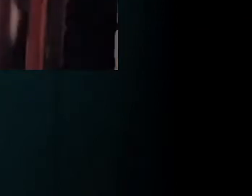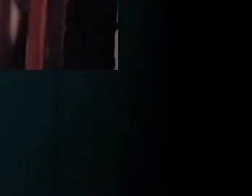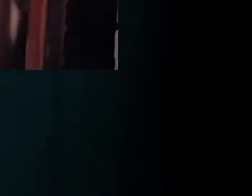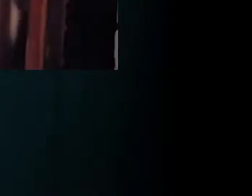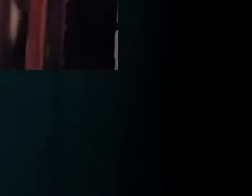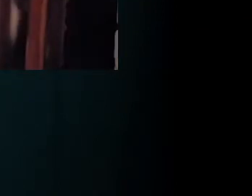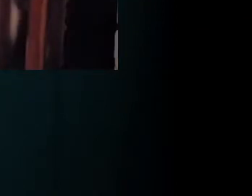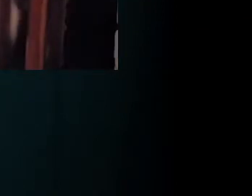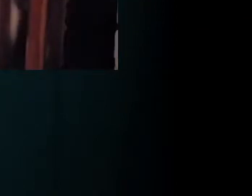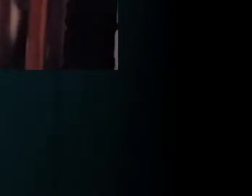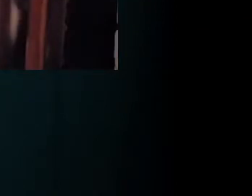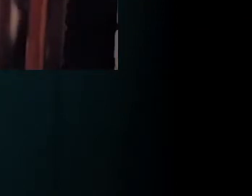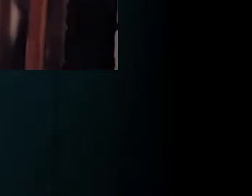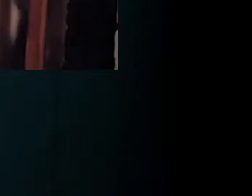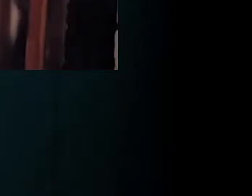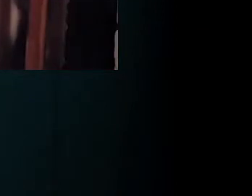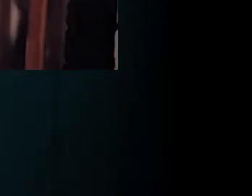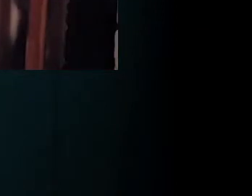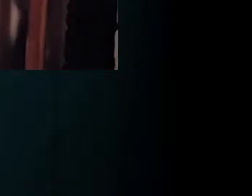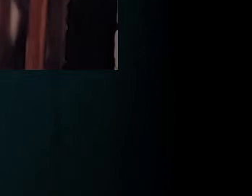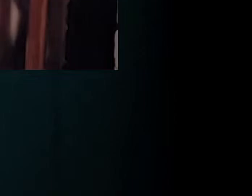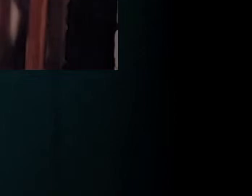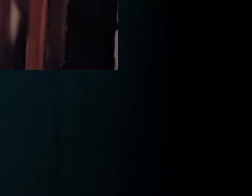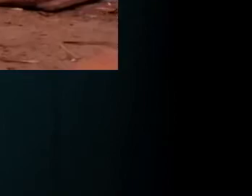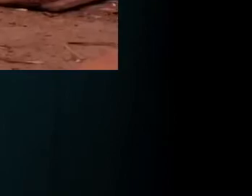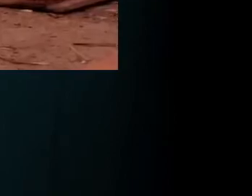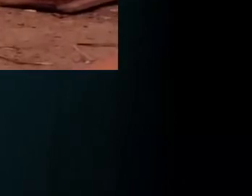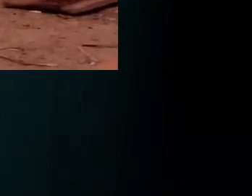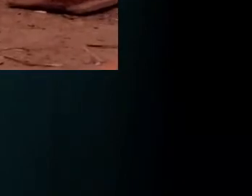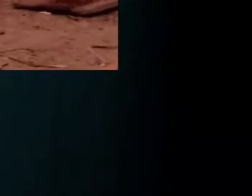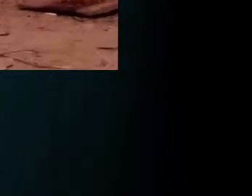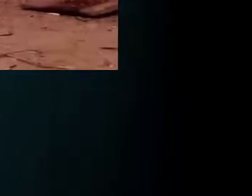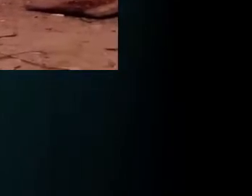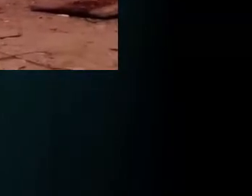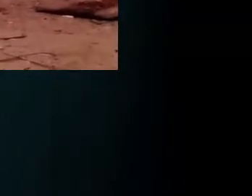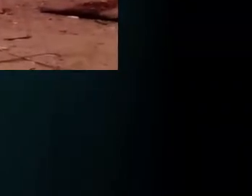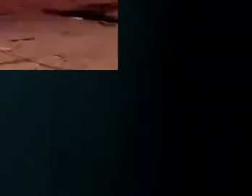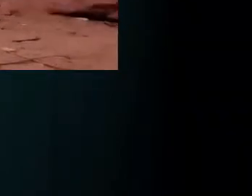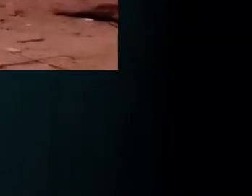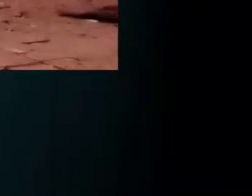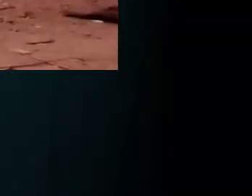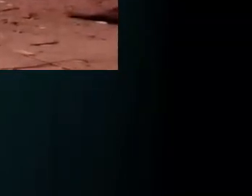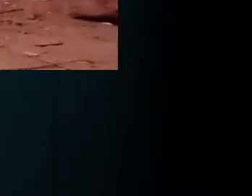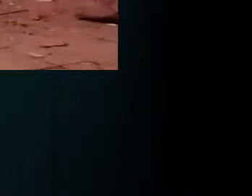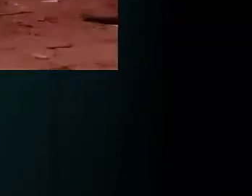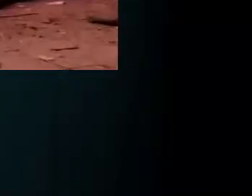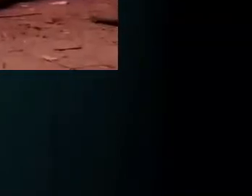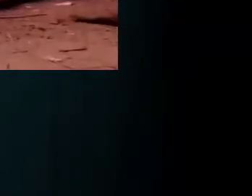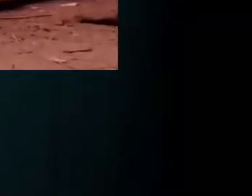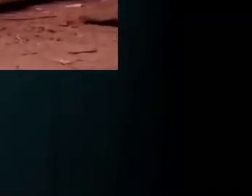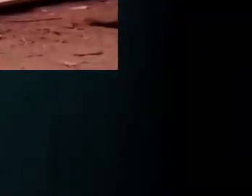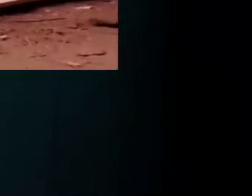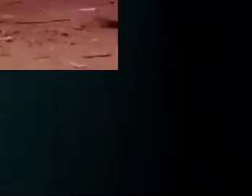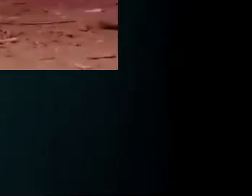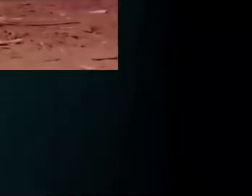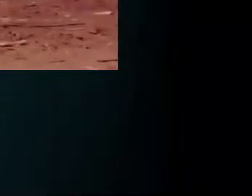programs. One of the most important programs is to record the building techniques of old boats that